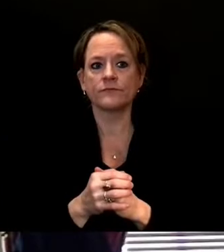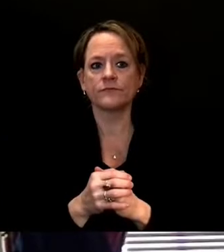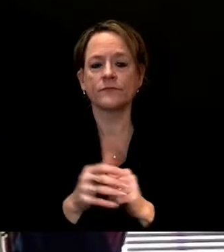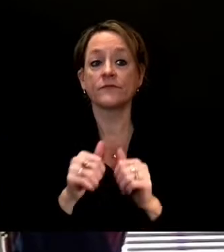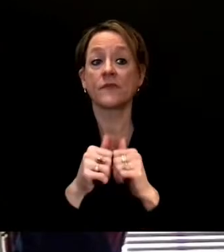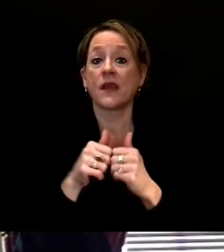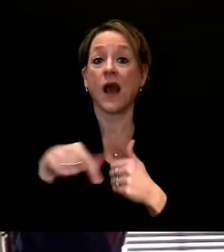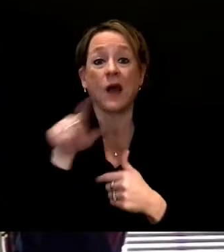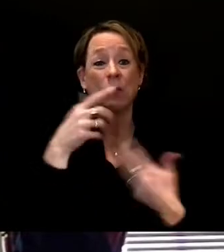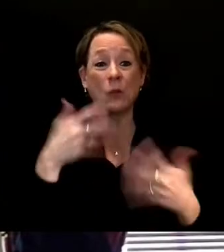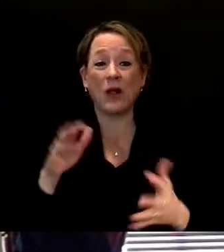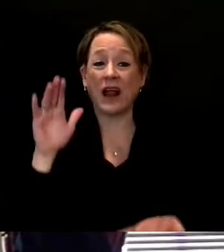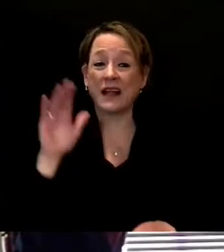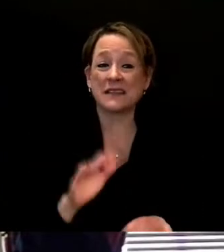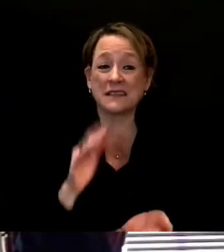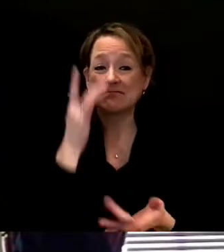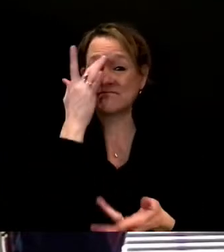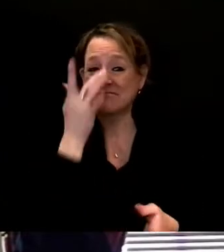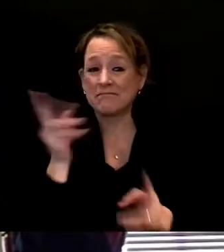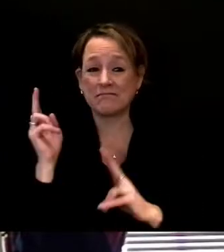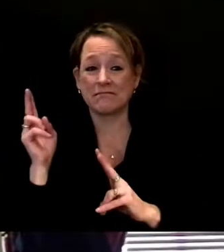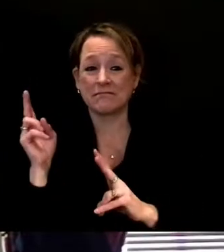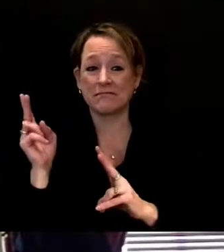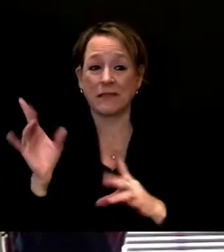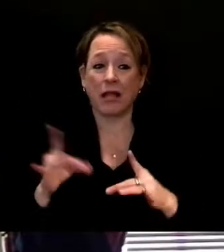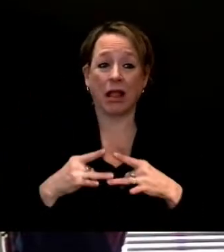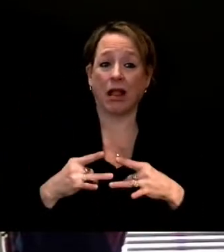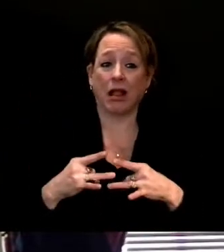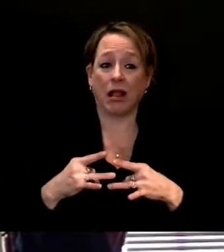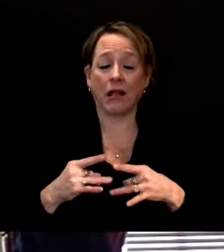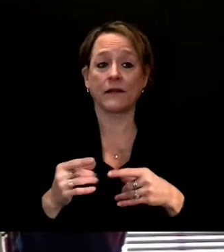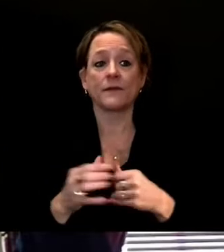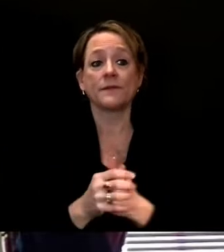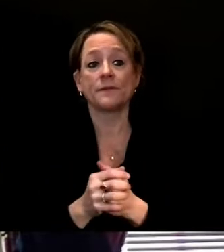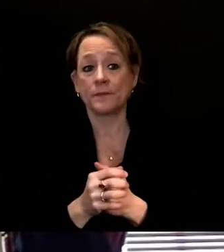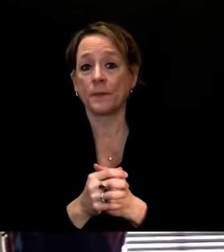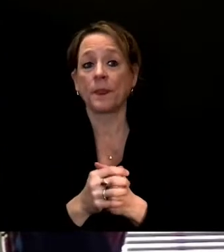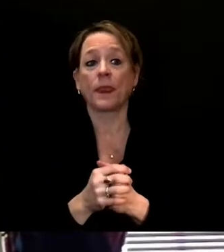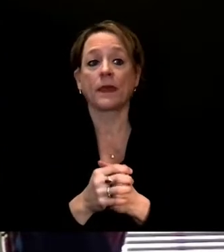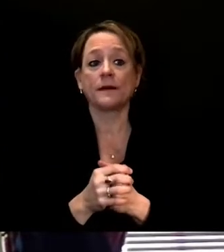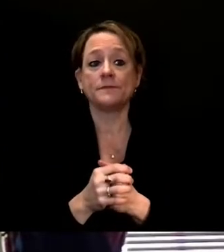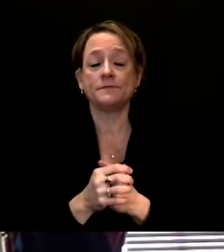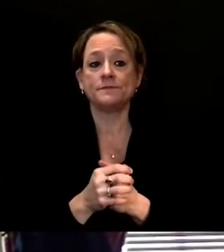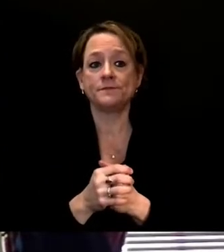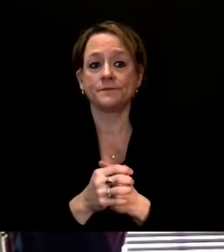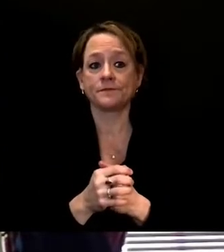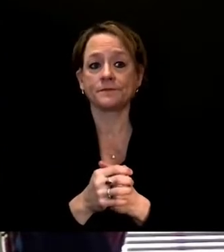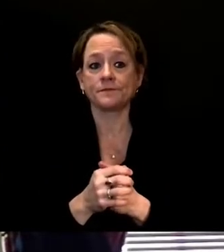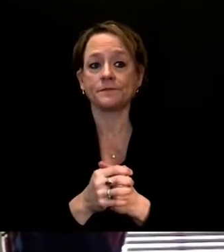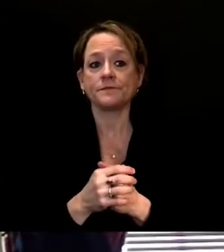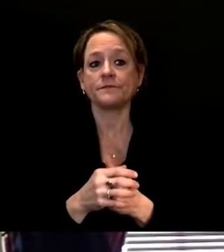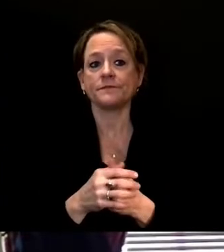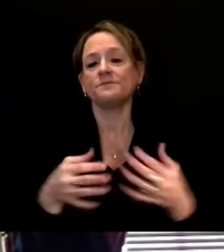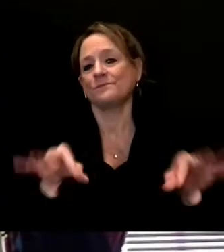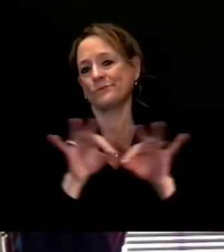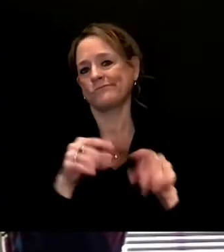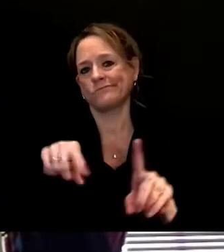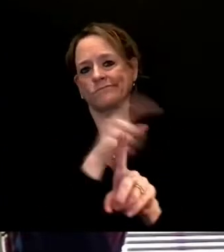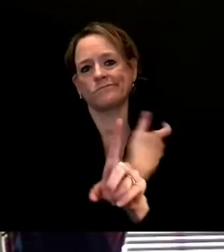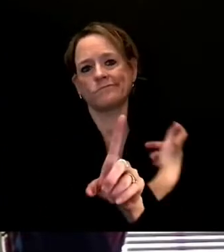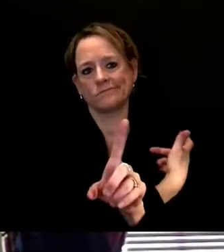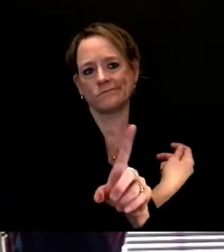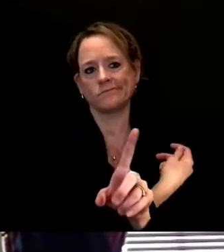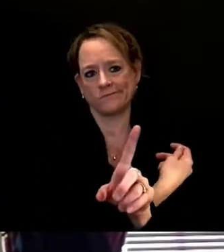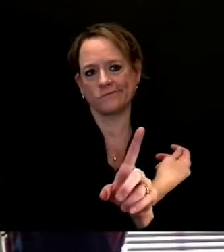safe, effective COVID-19 vaccines. That's why we're also encouraging schools to host school-based vaccination and